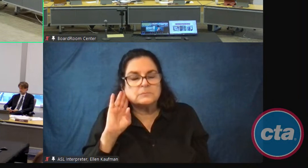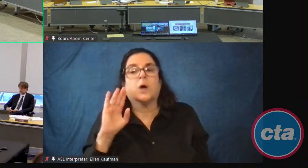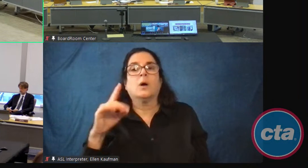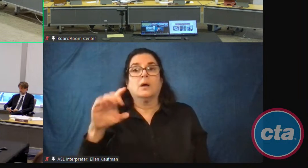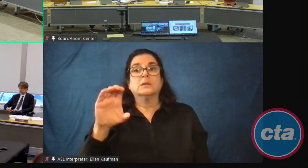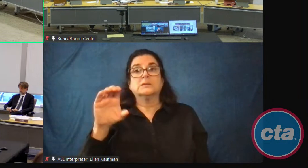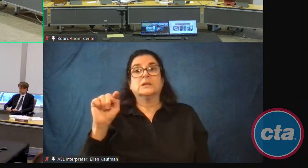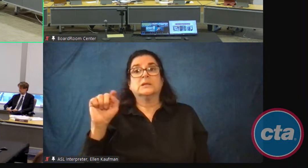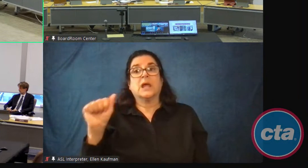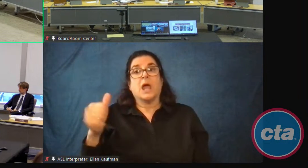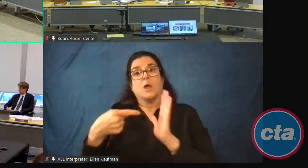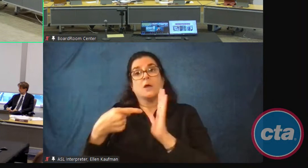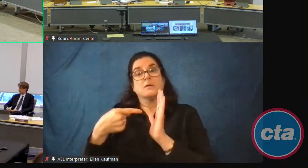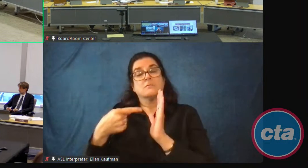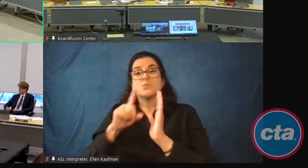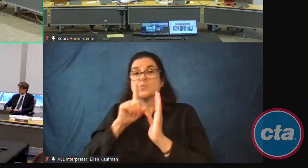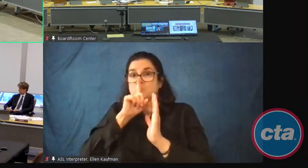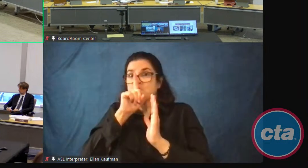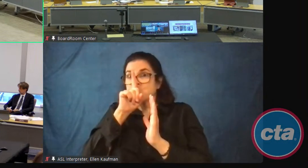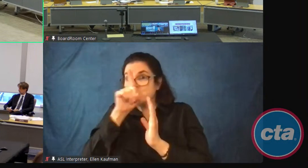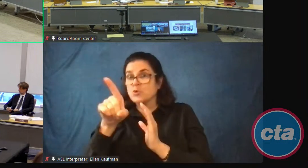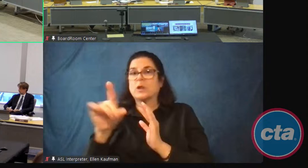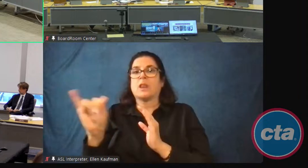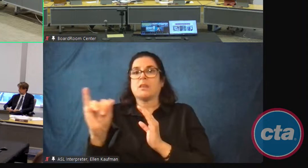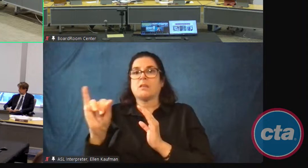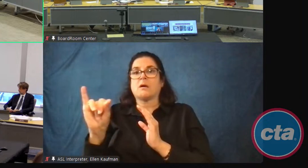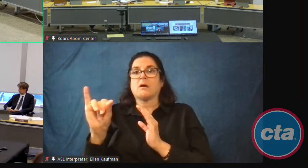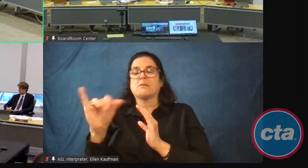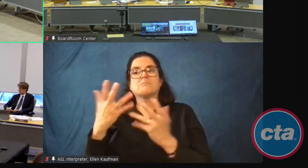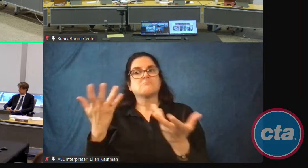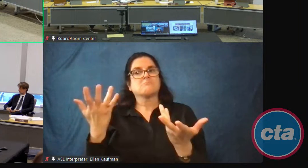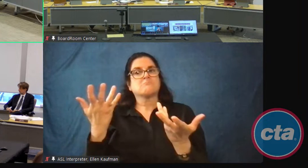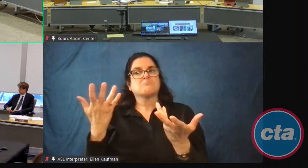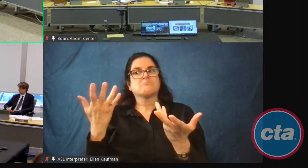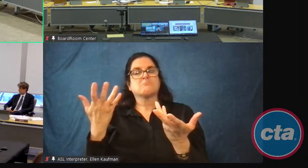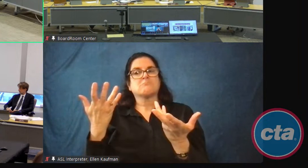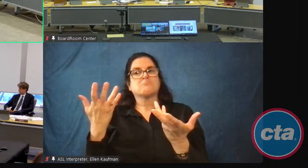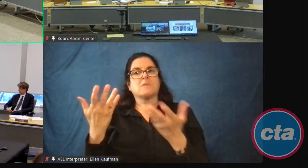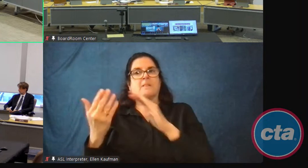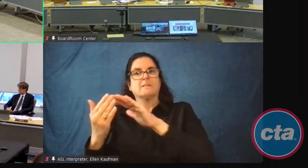is the ultimate social experiment in which, regardless of